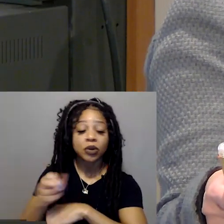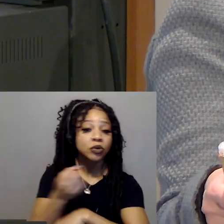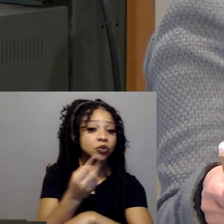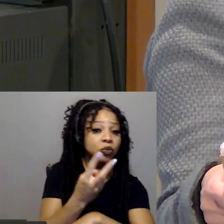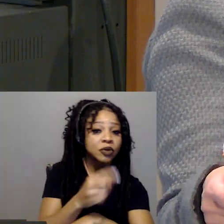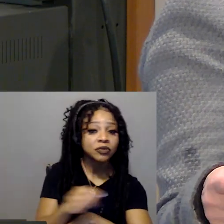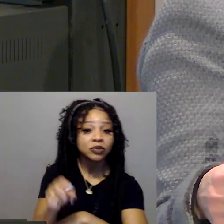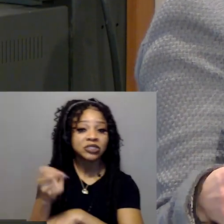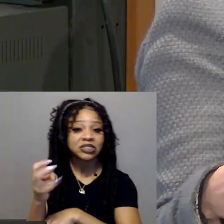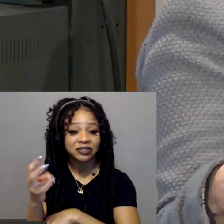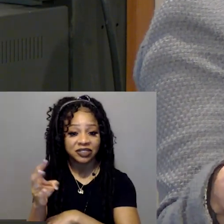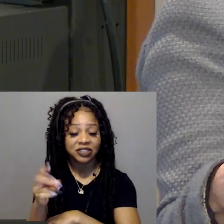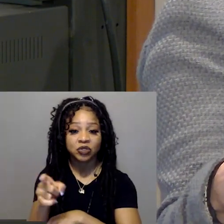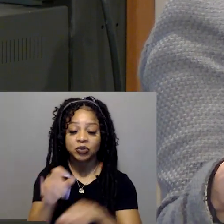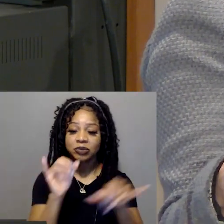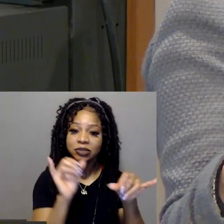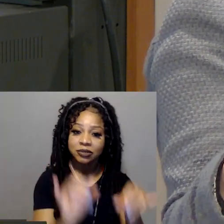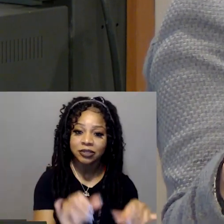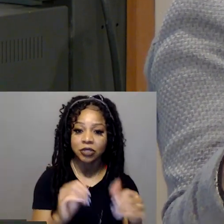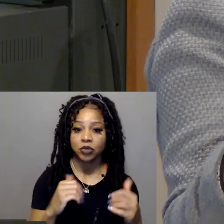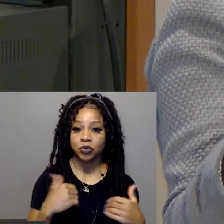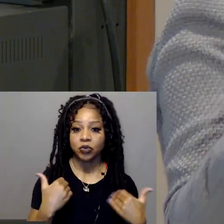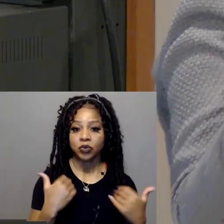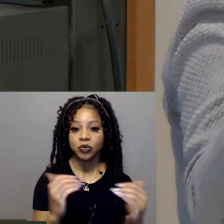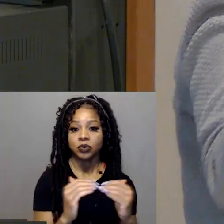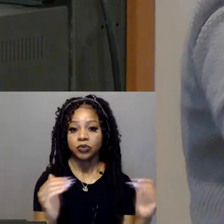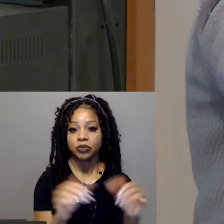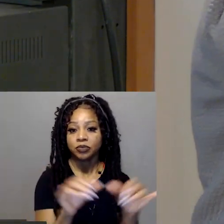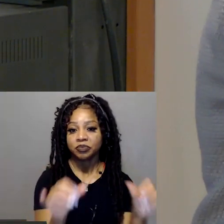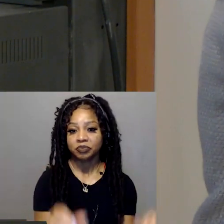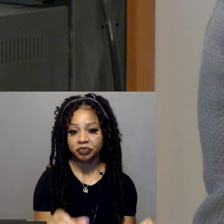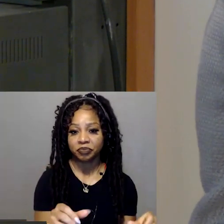17, then you stay in the youth justice system.